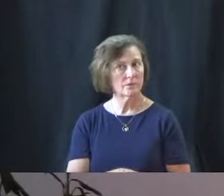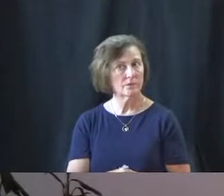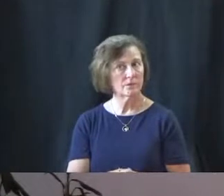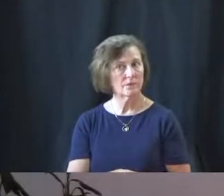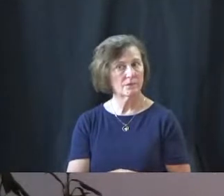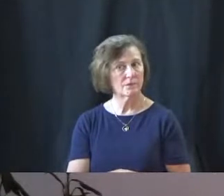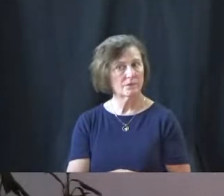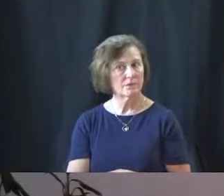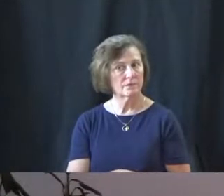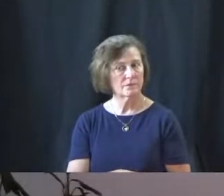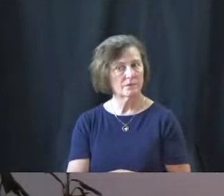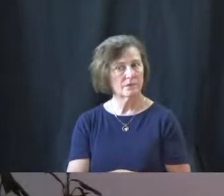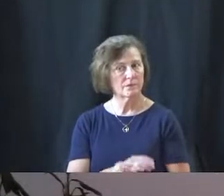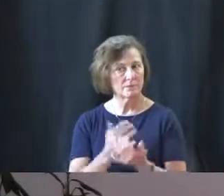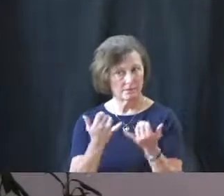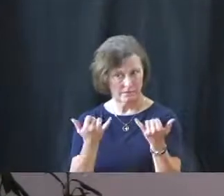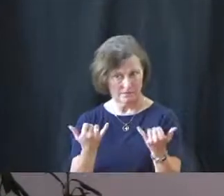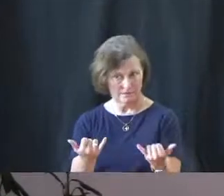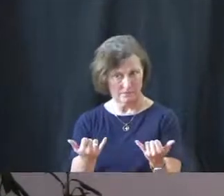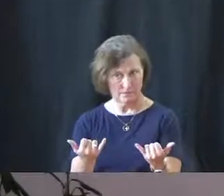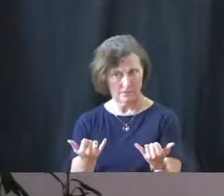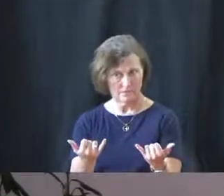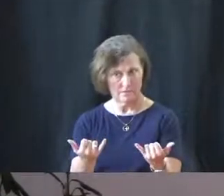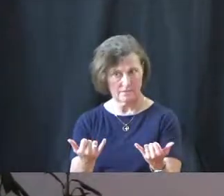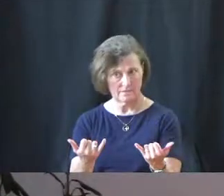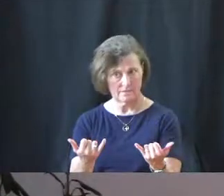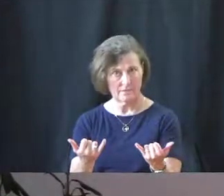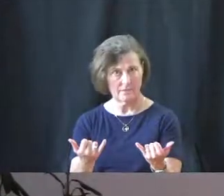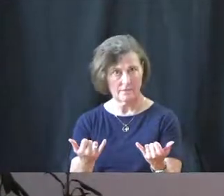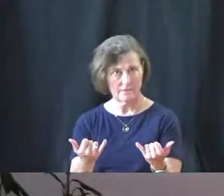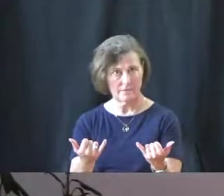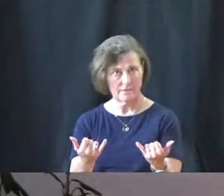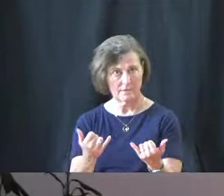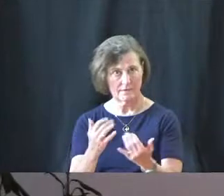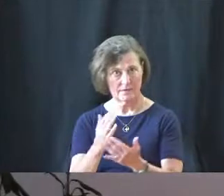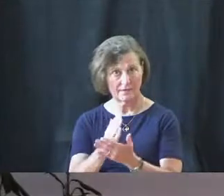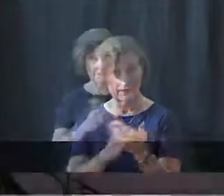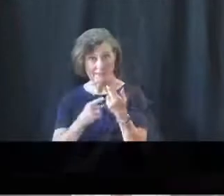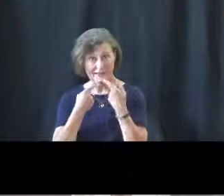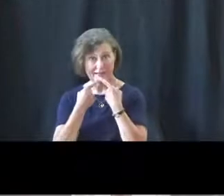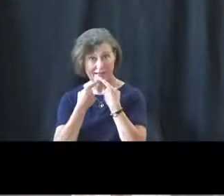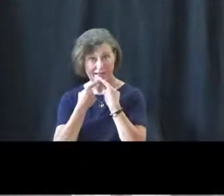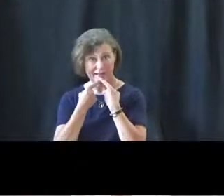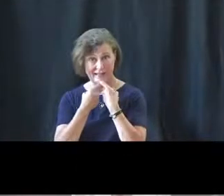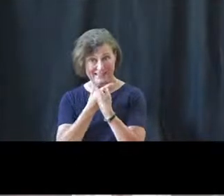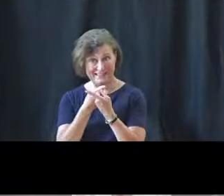So now is the time for some announcements.